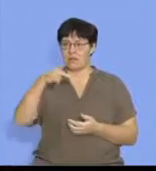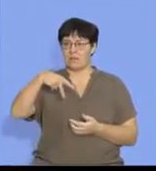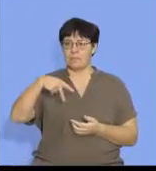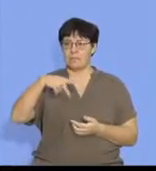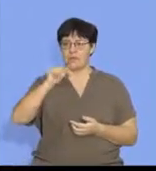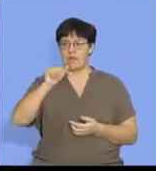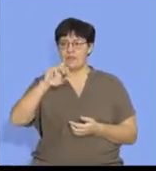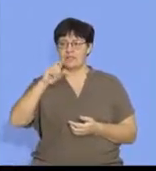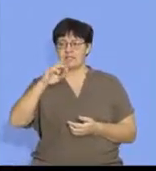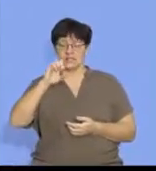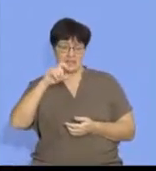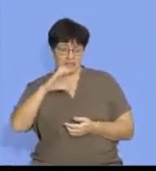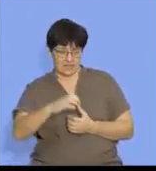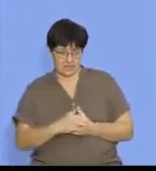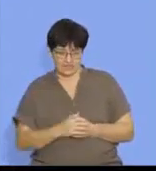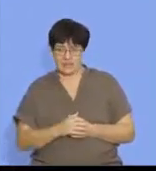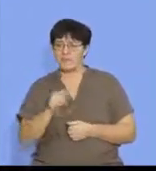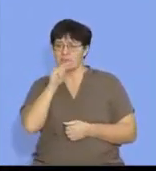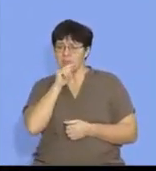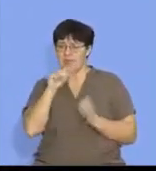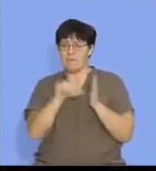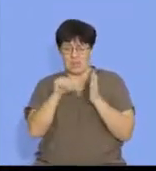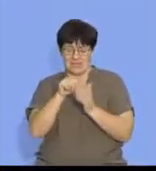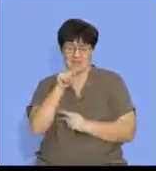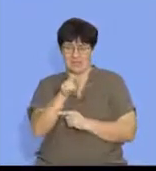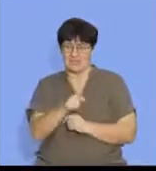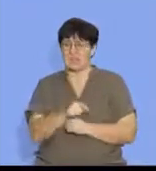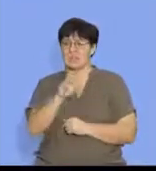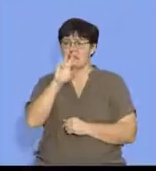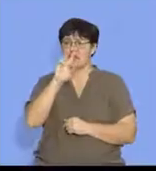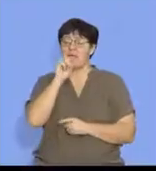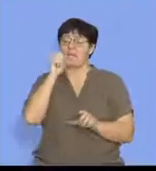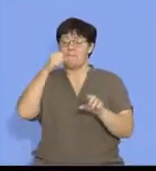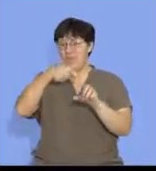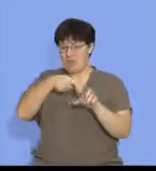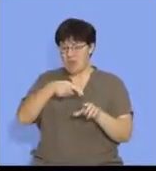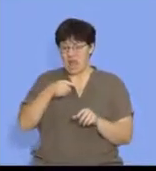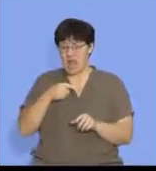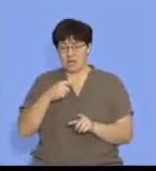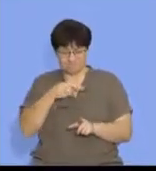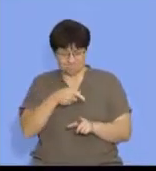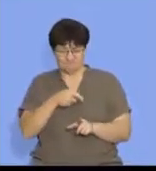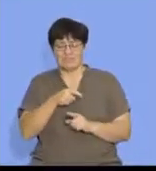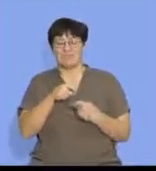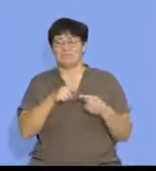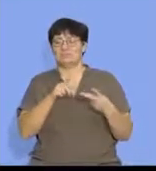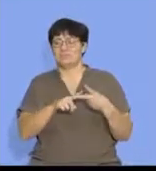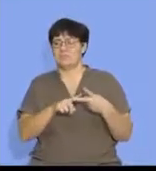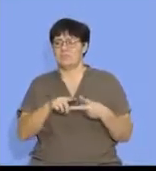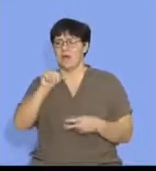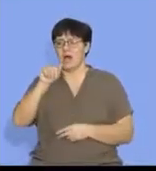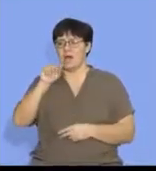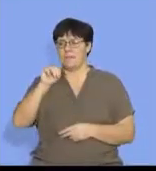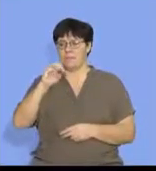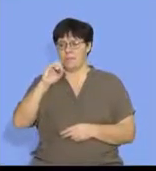This is the plasmodium. This is the important one because this is the malaria that we can look at. The amoeba ones, all right, they go